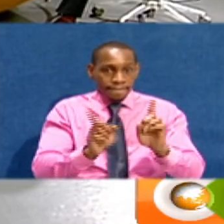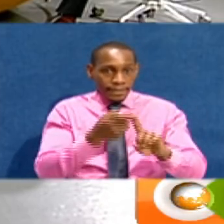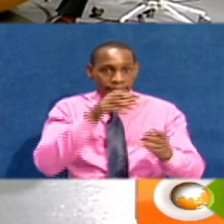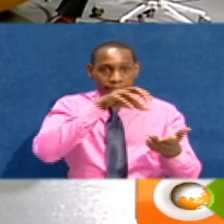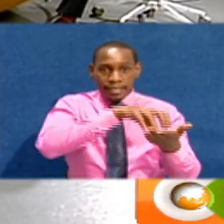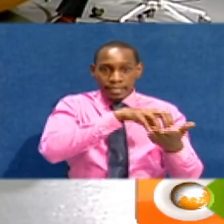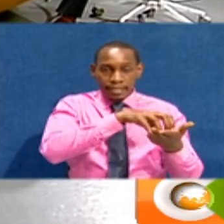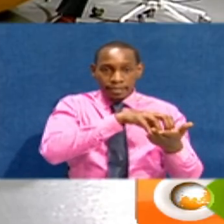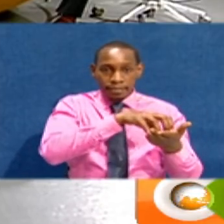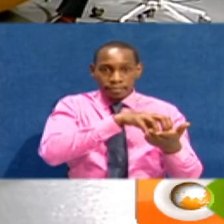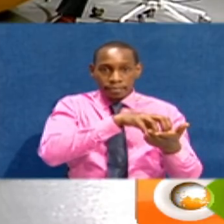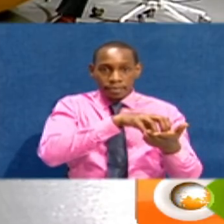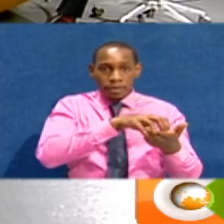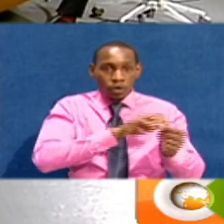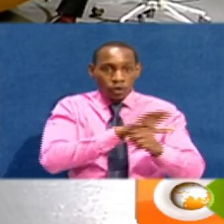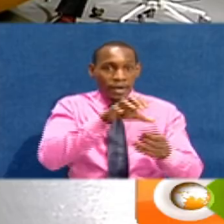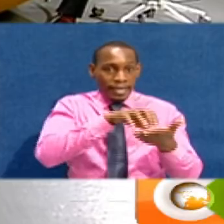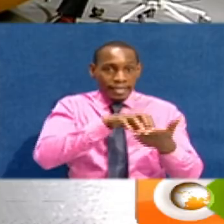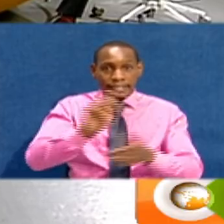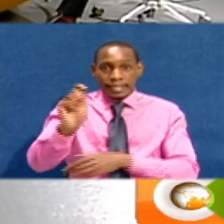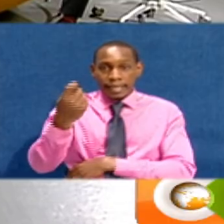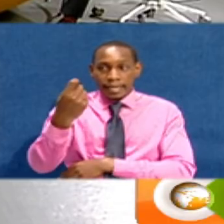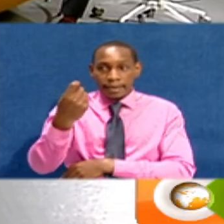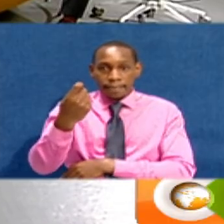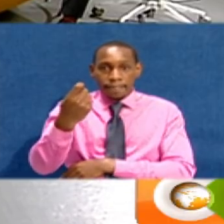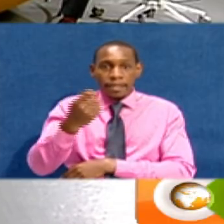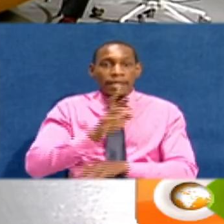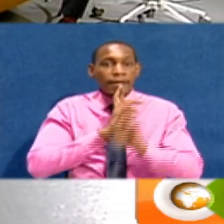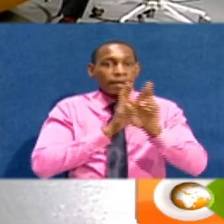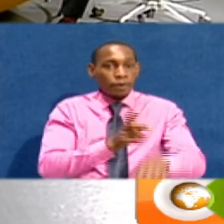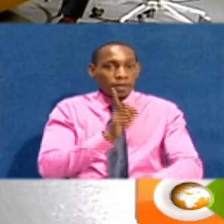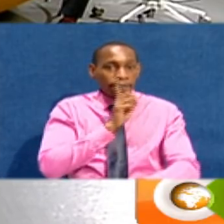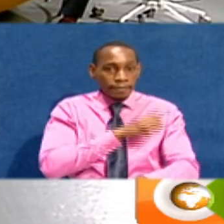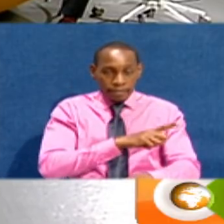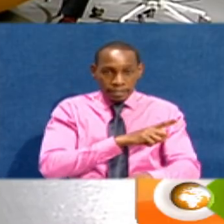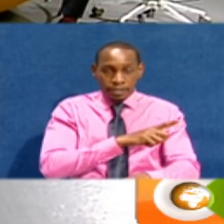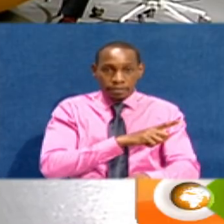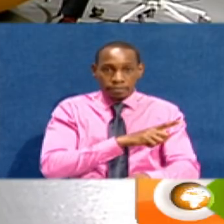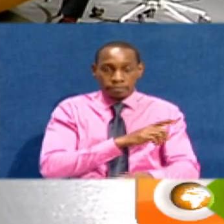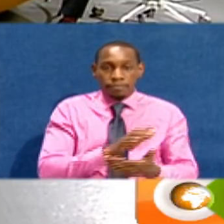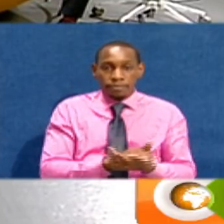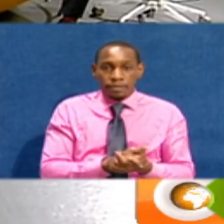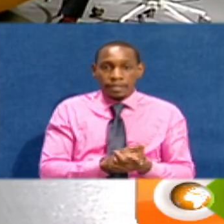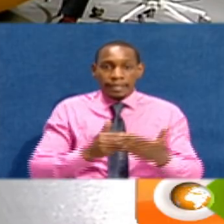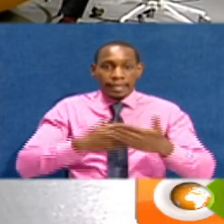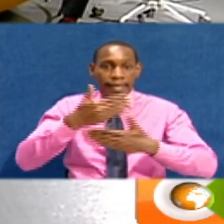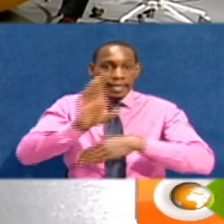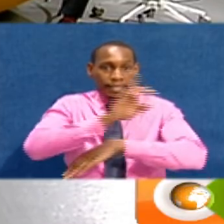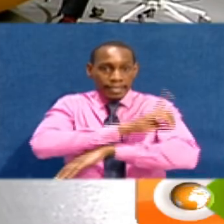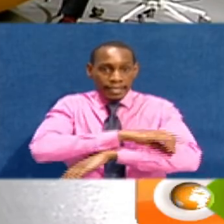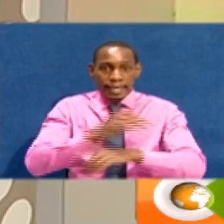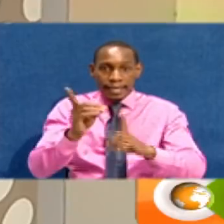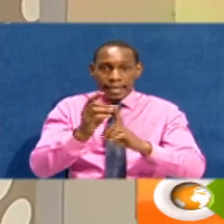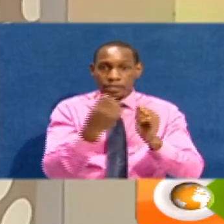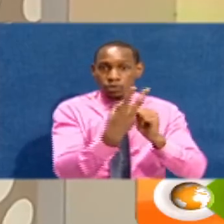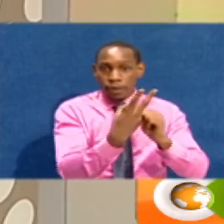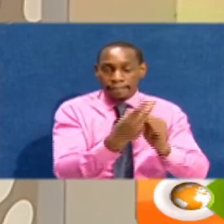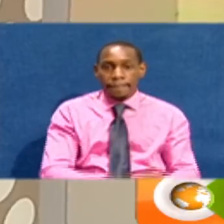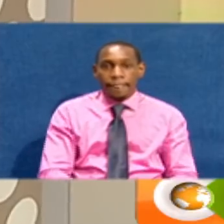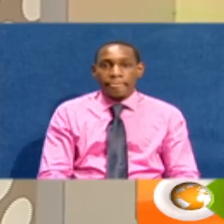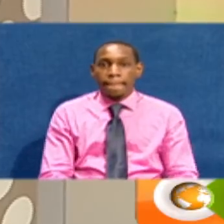first case, positive case in Kenya was recorded, and then it was reported the following day on the